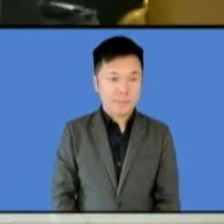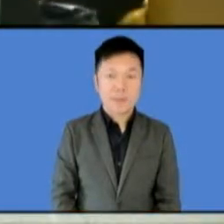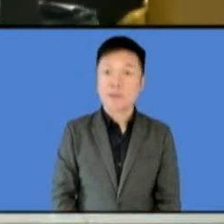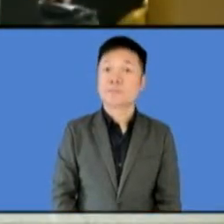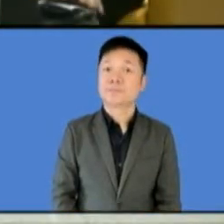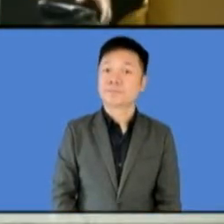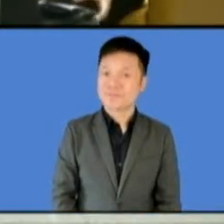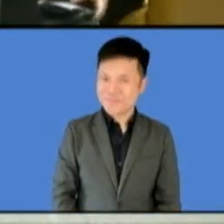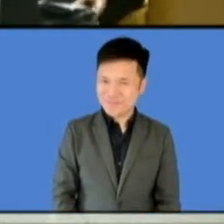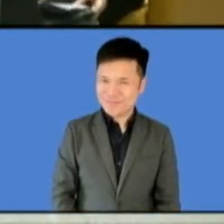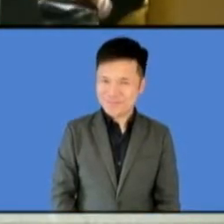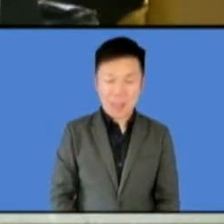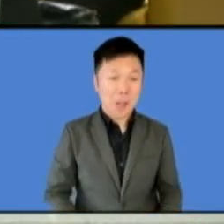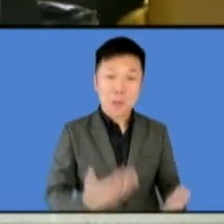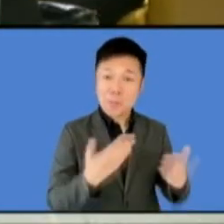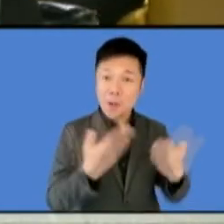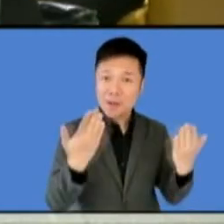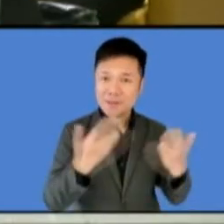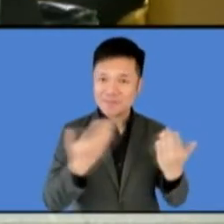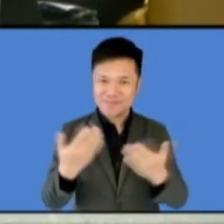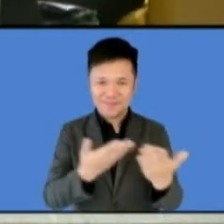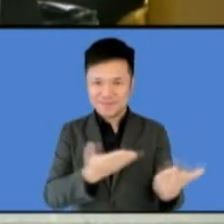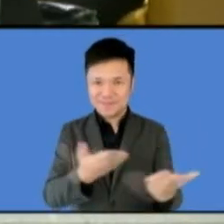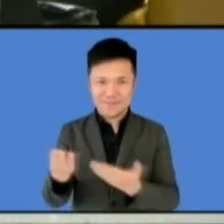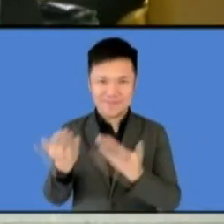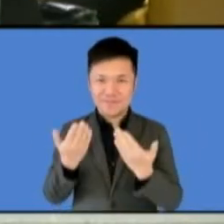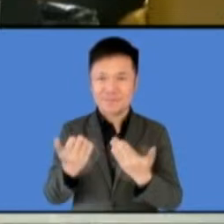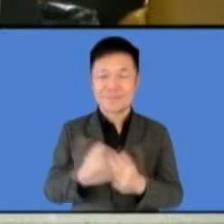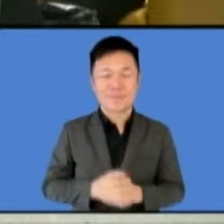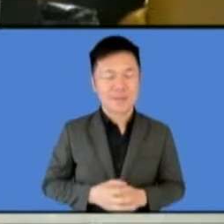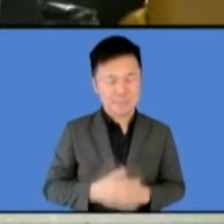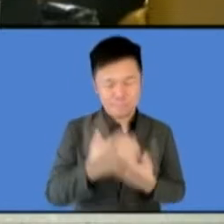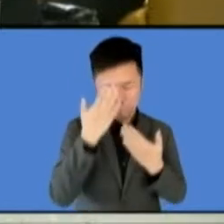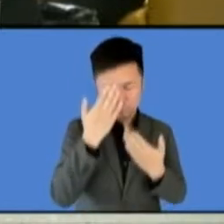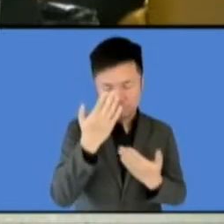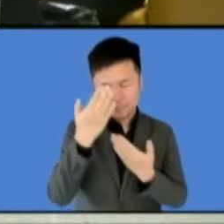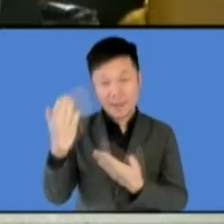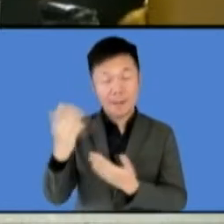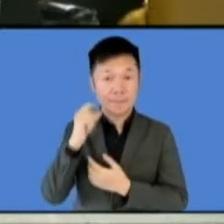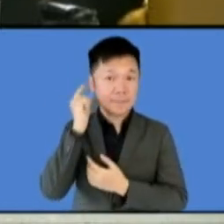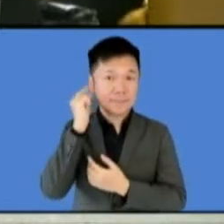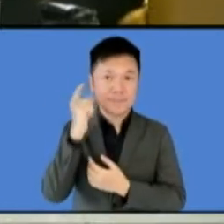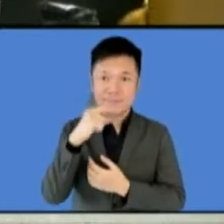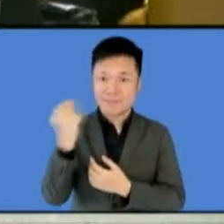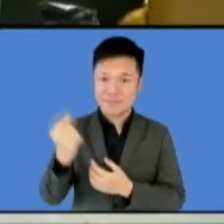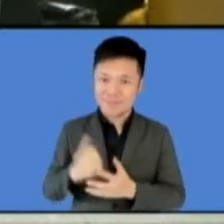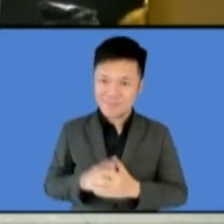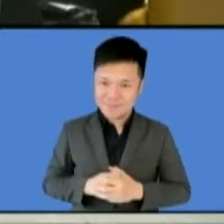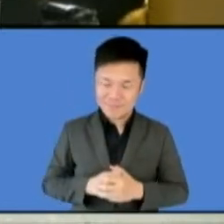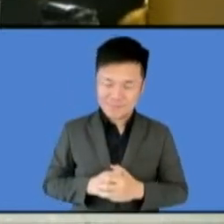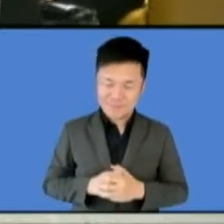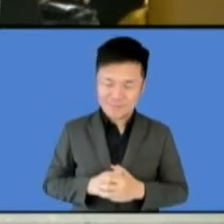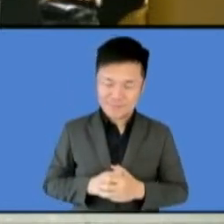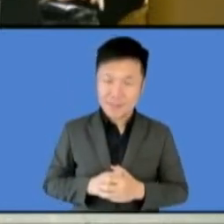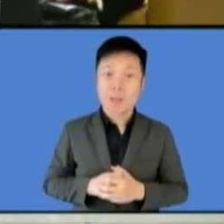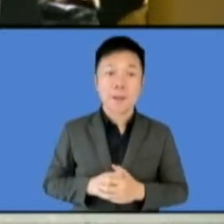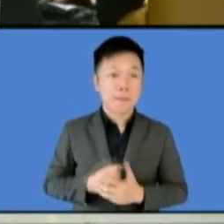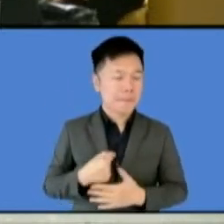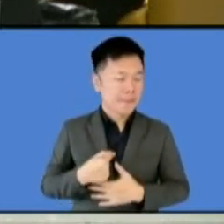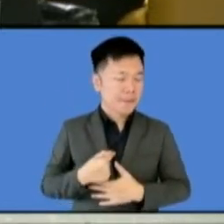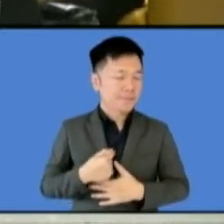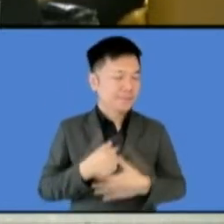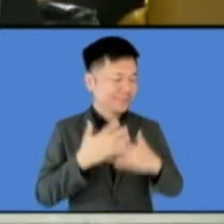Good morning, distinguished panelists, delegates, participants, ladies and gentlemen. It is an honor to moderate